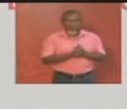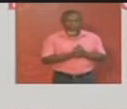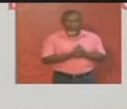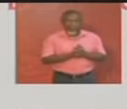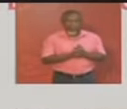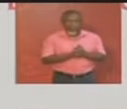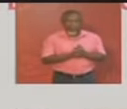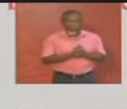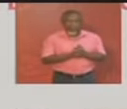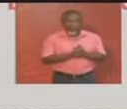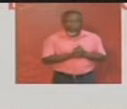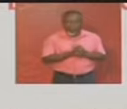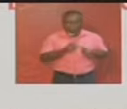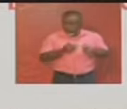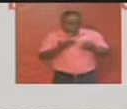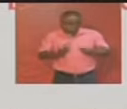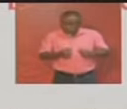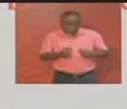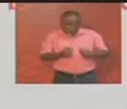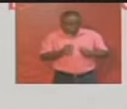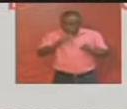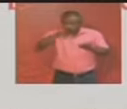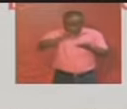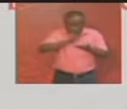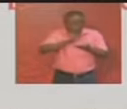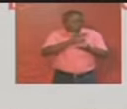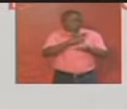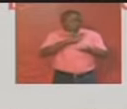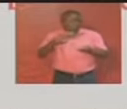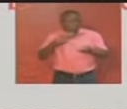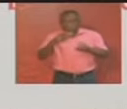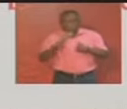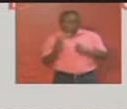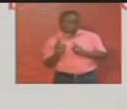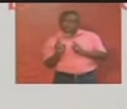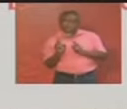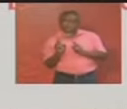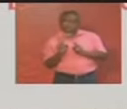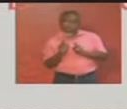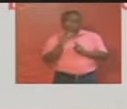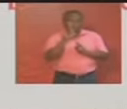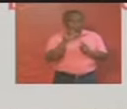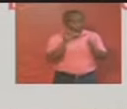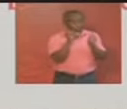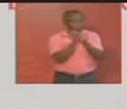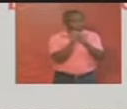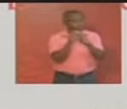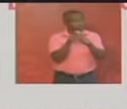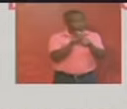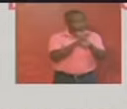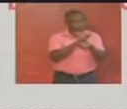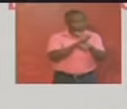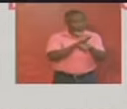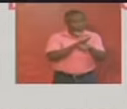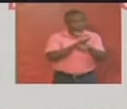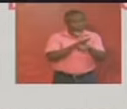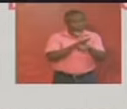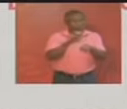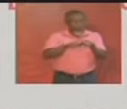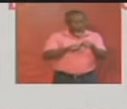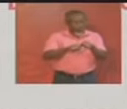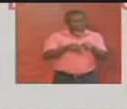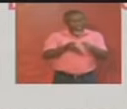reducing the risk of persons coming in with COVID-19, and these measures would include the provision of a PCR test that